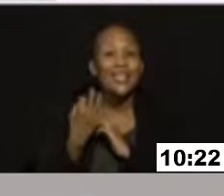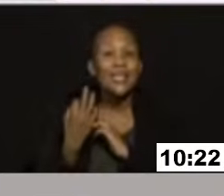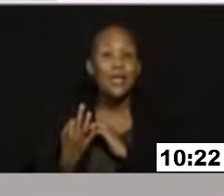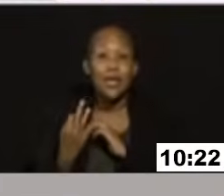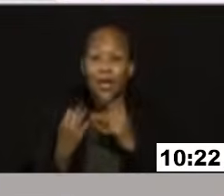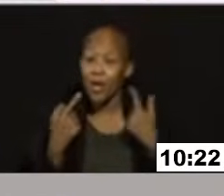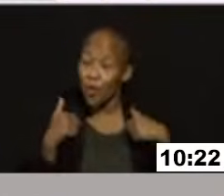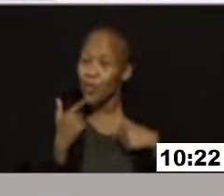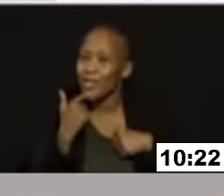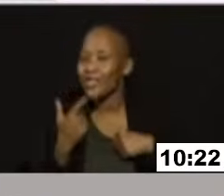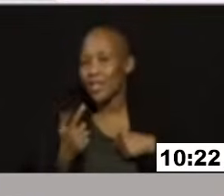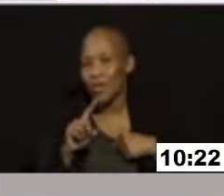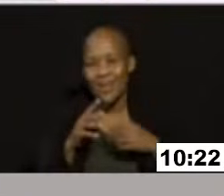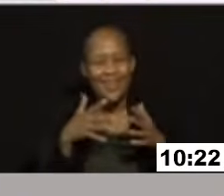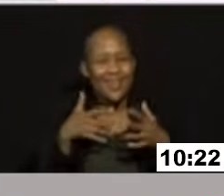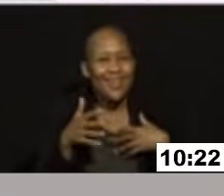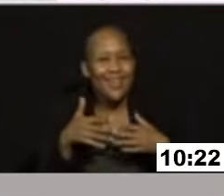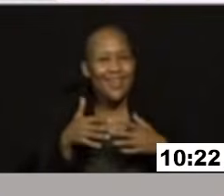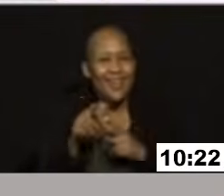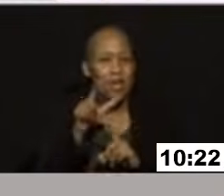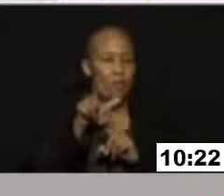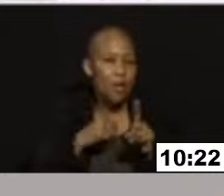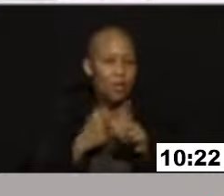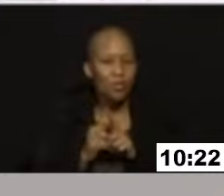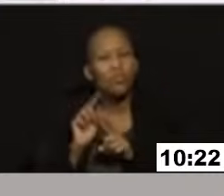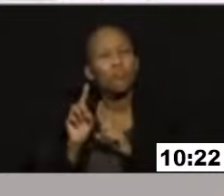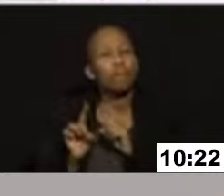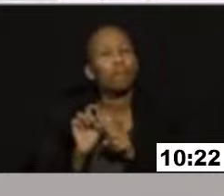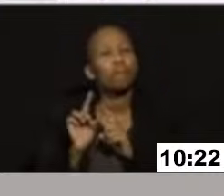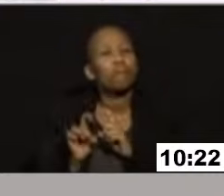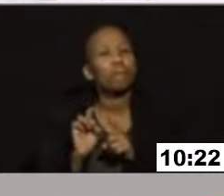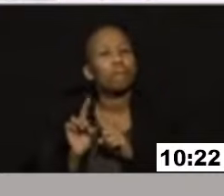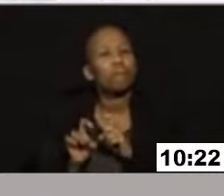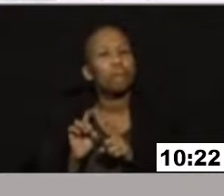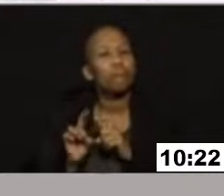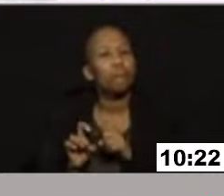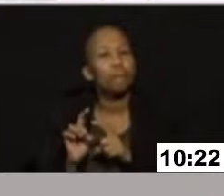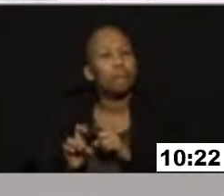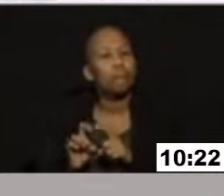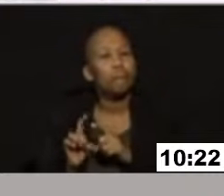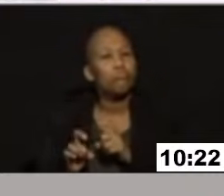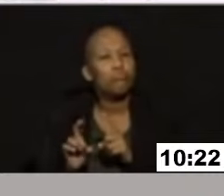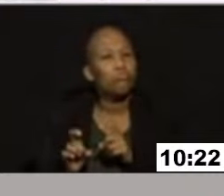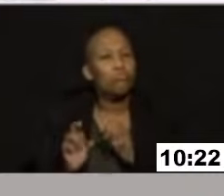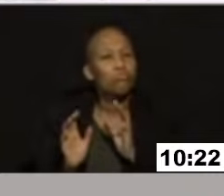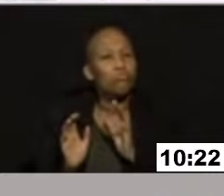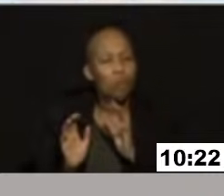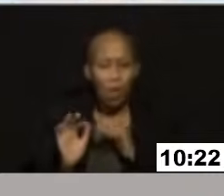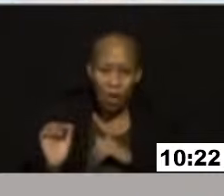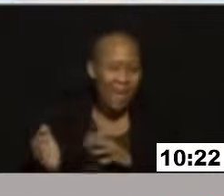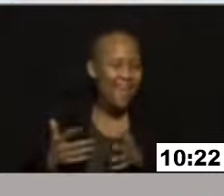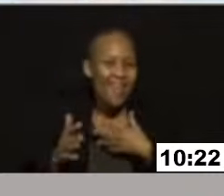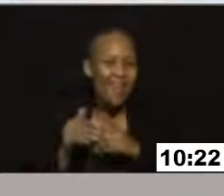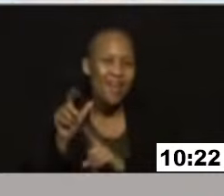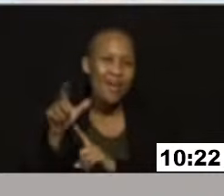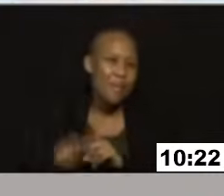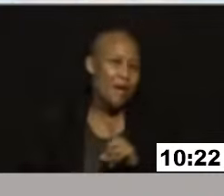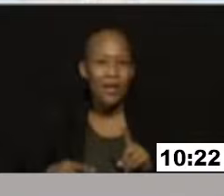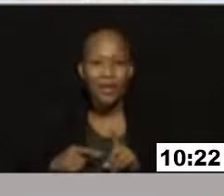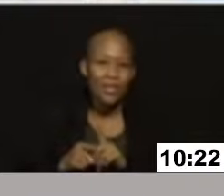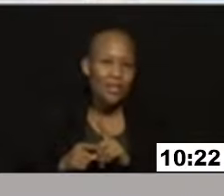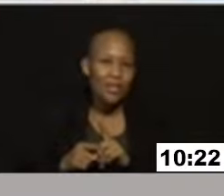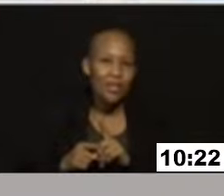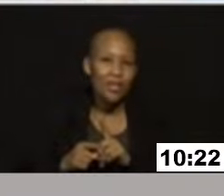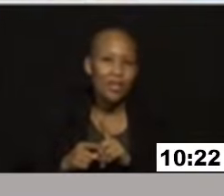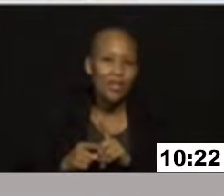any person may be cross-examined, not necessarily an implicated person. Yes, indeed, and for good